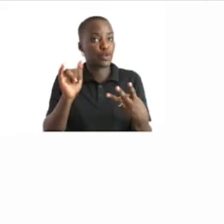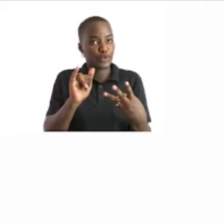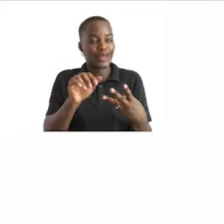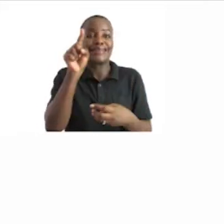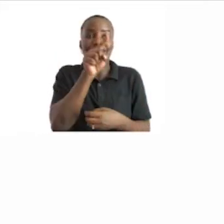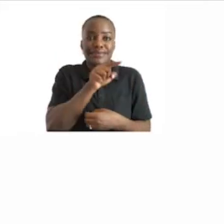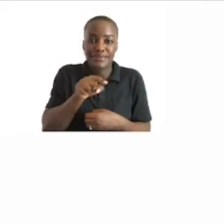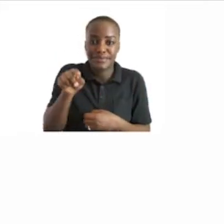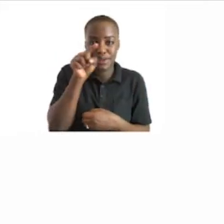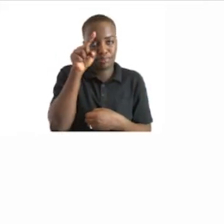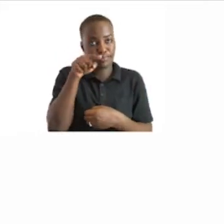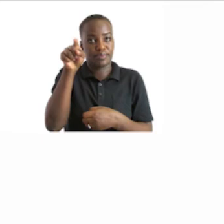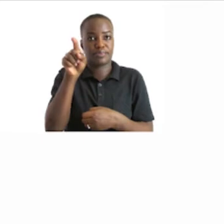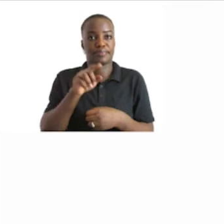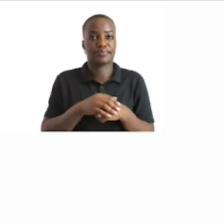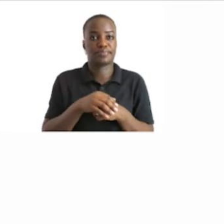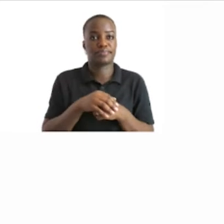you to circle the correct answer.